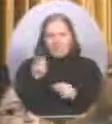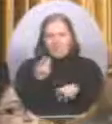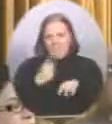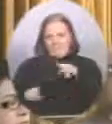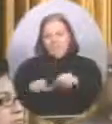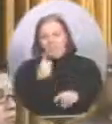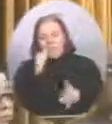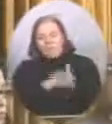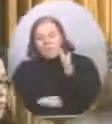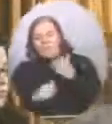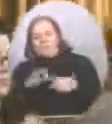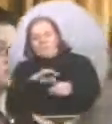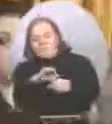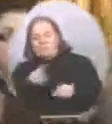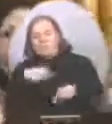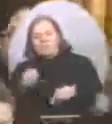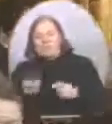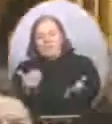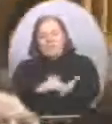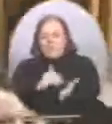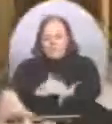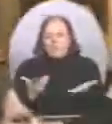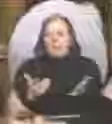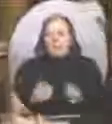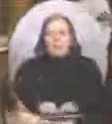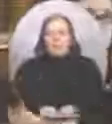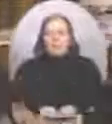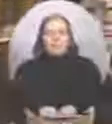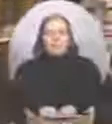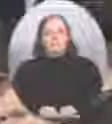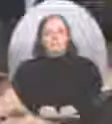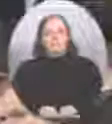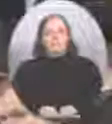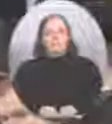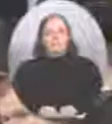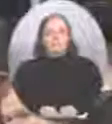oui ou non? Madame la ministre de la Santé.